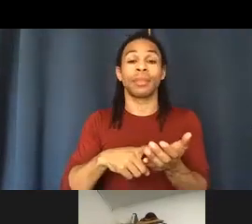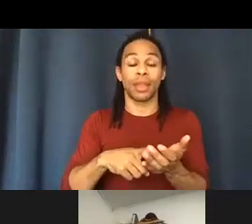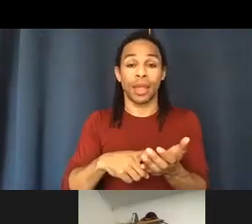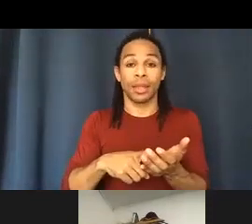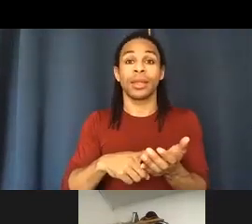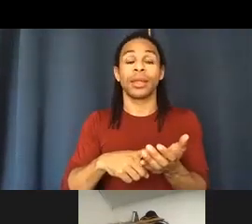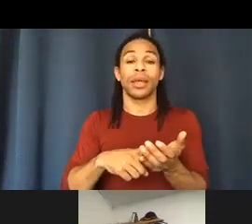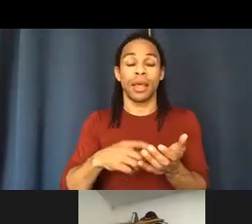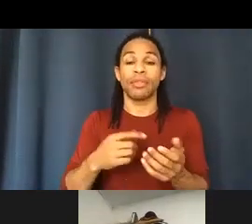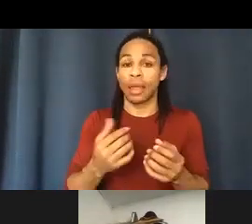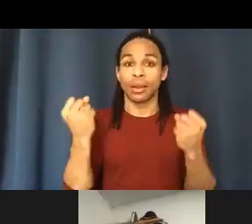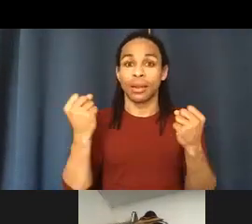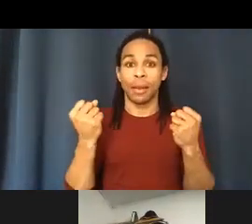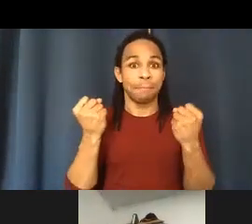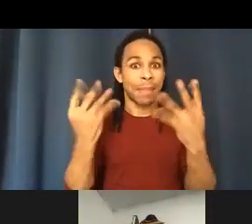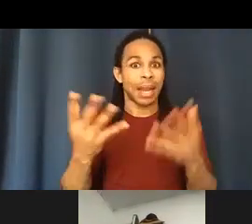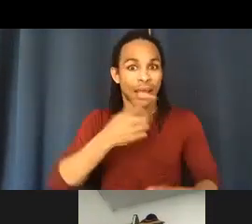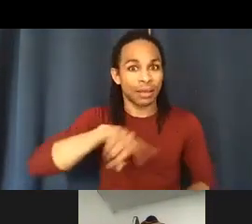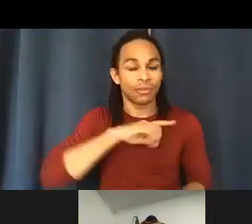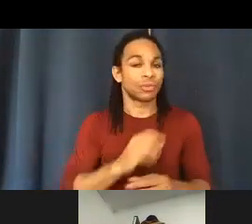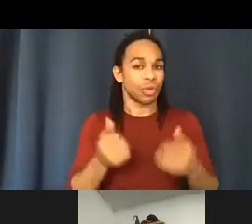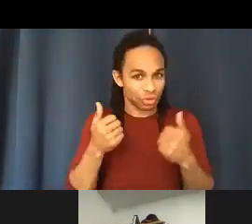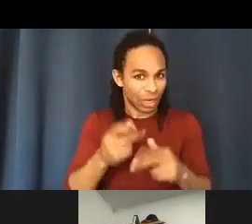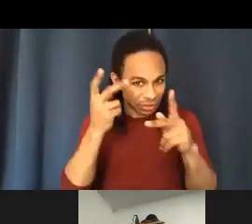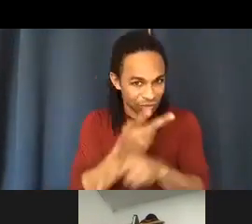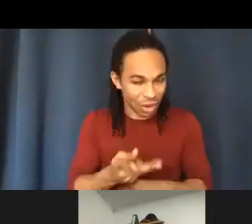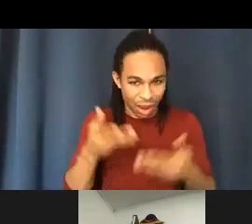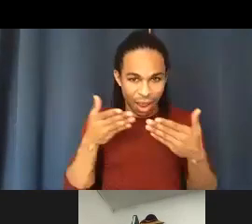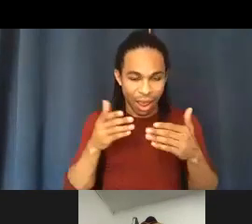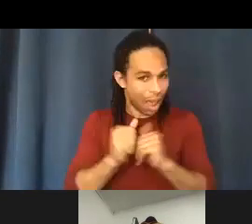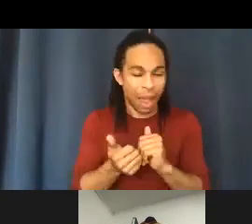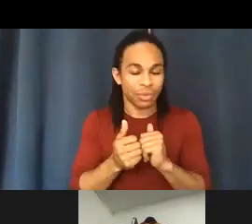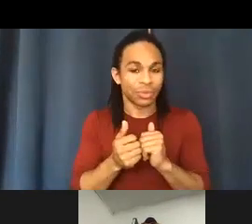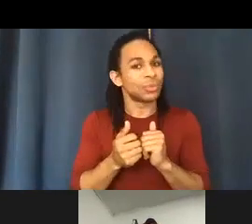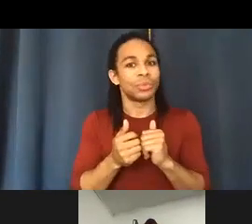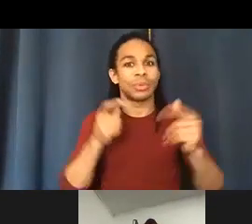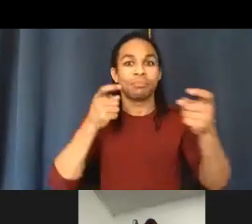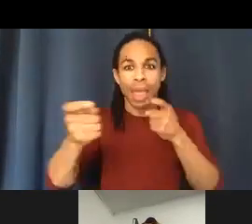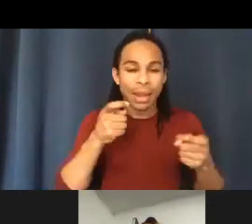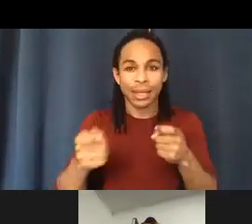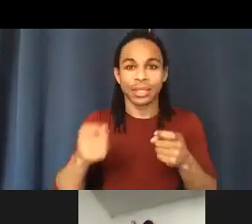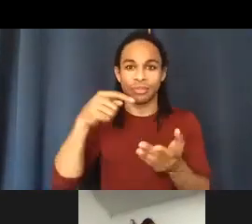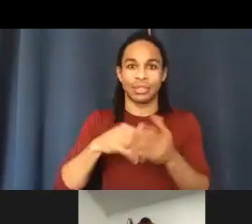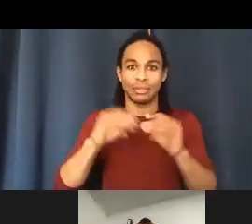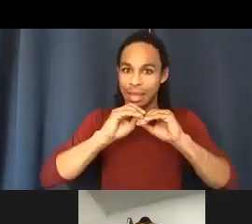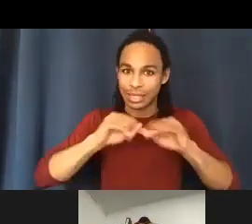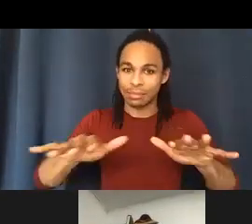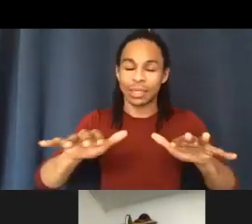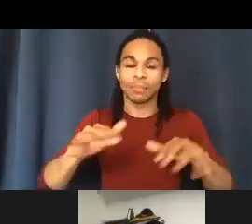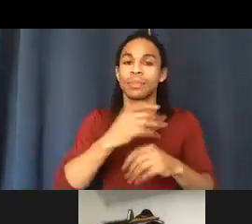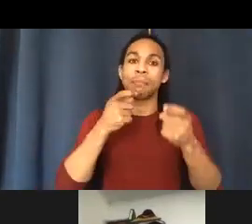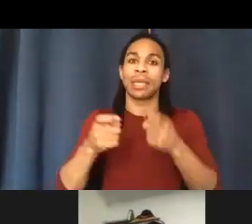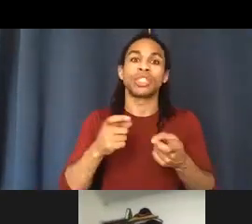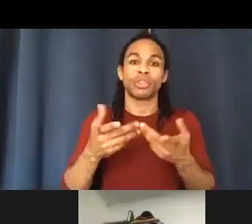figure out how to manage this craziness that is COVID-19 and manage the loss of